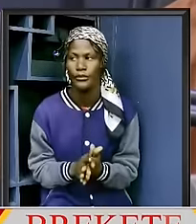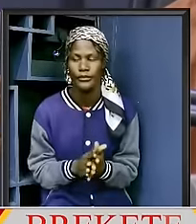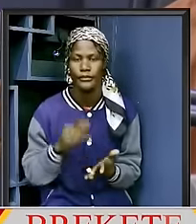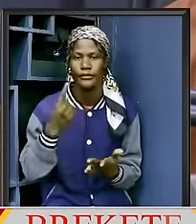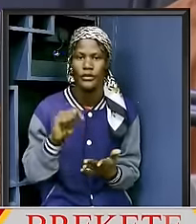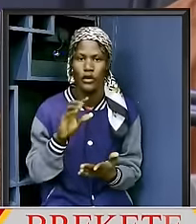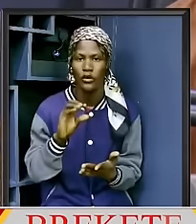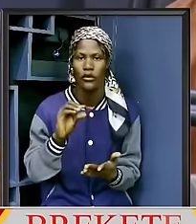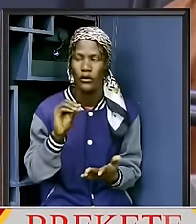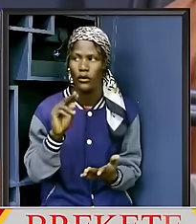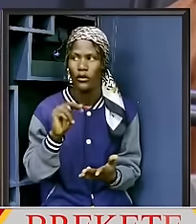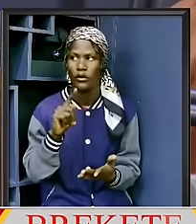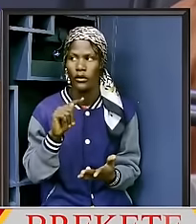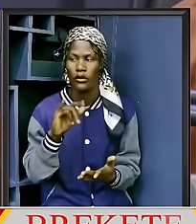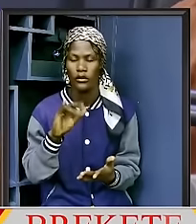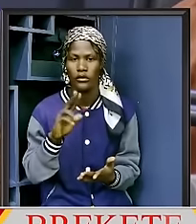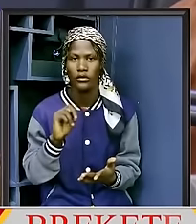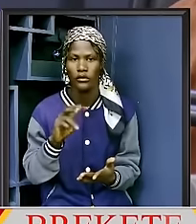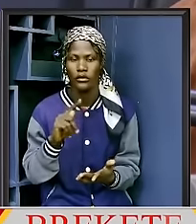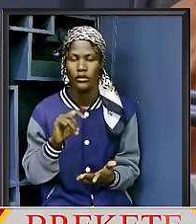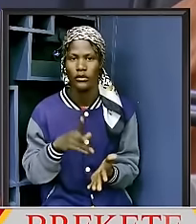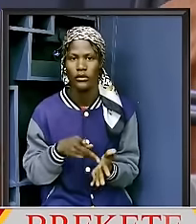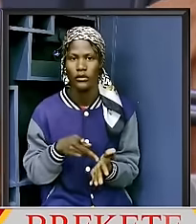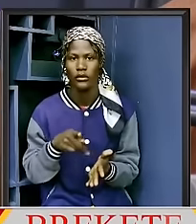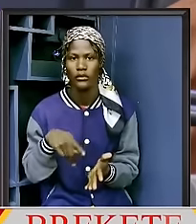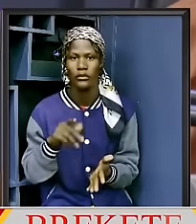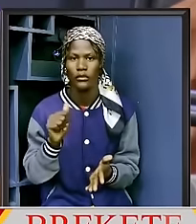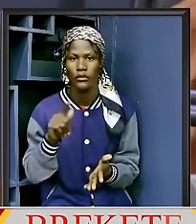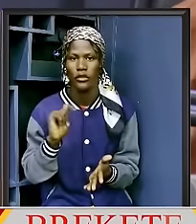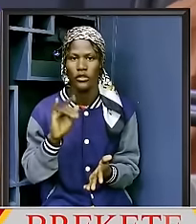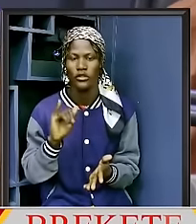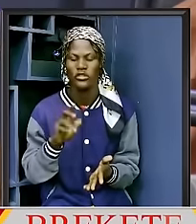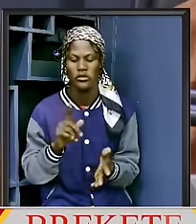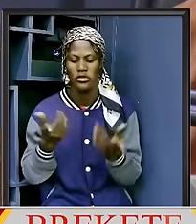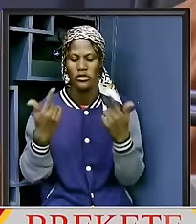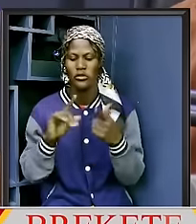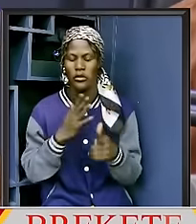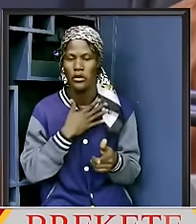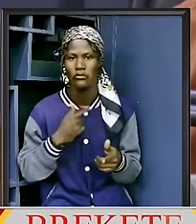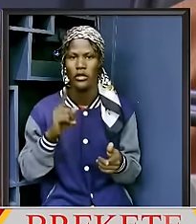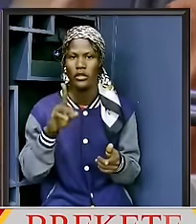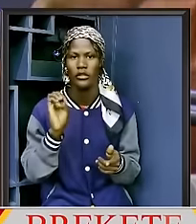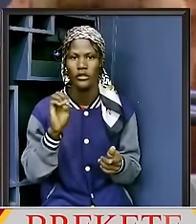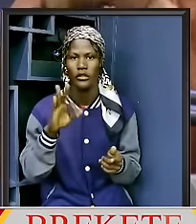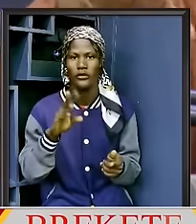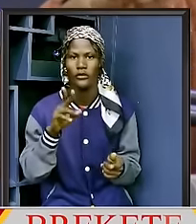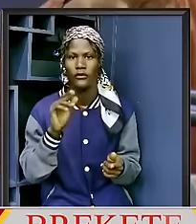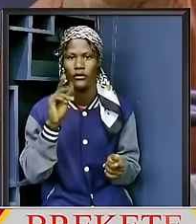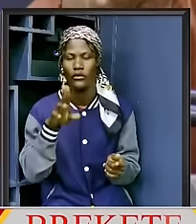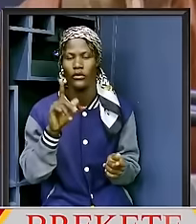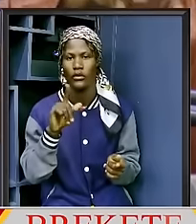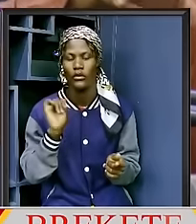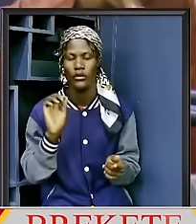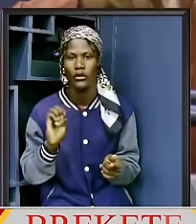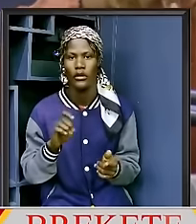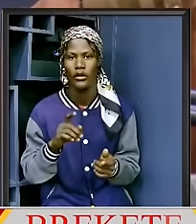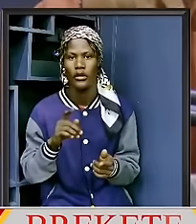of the petition be say, she come defraud them of 19 million.